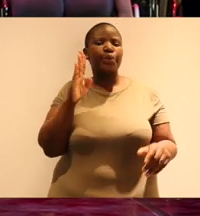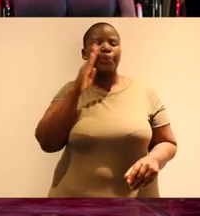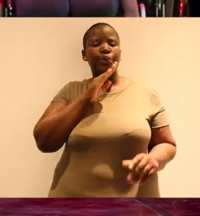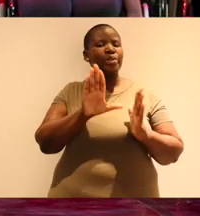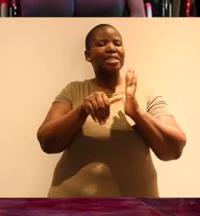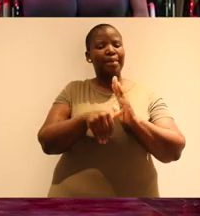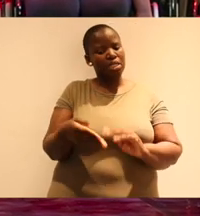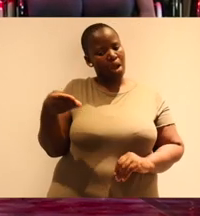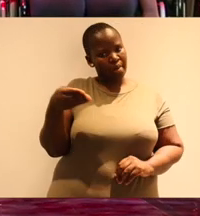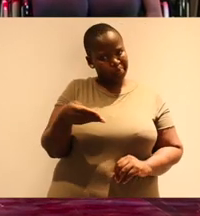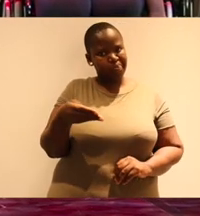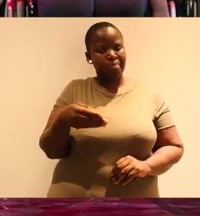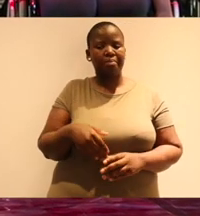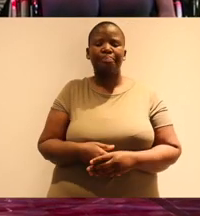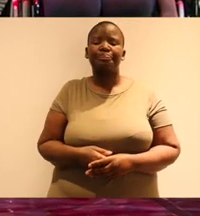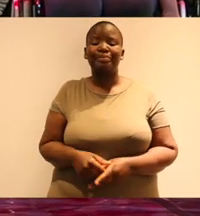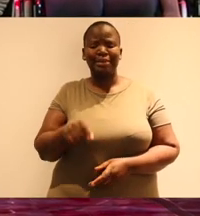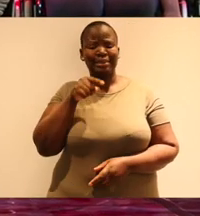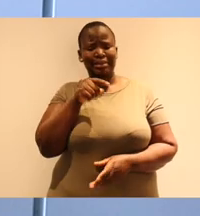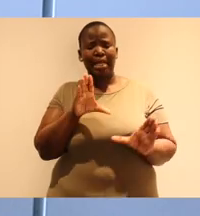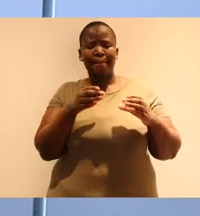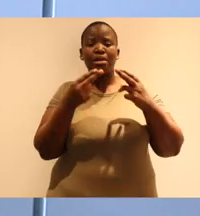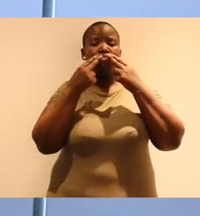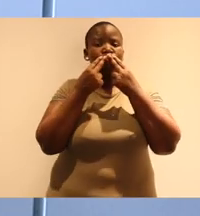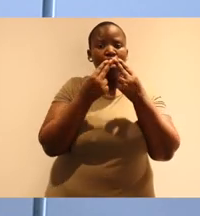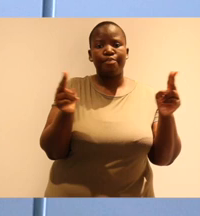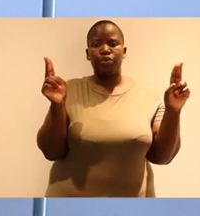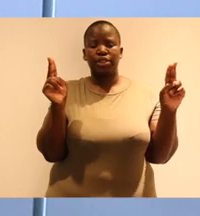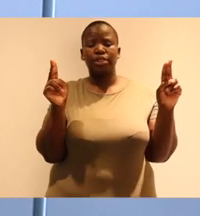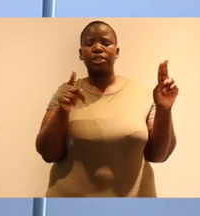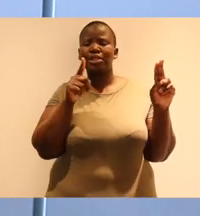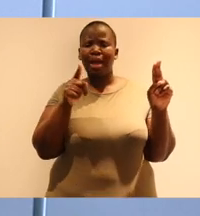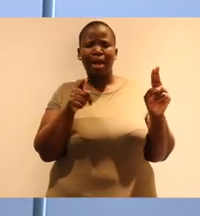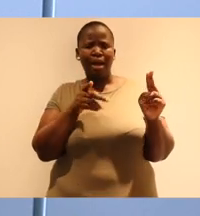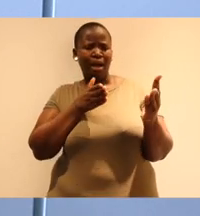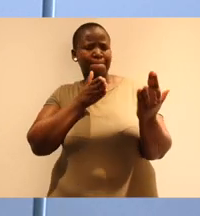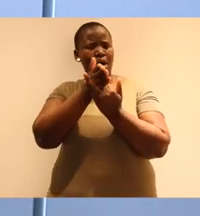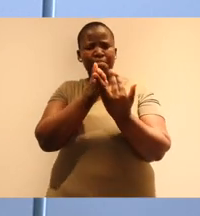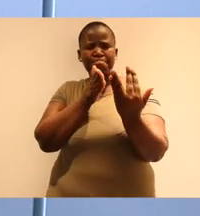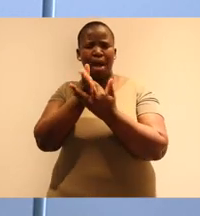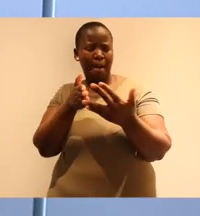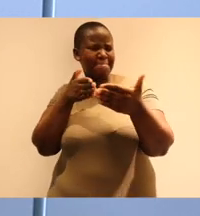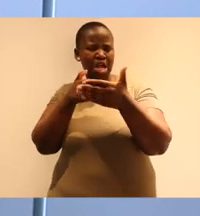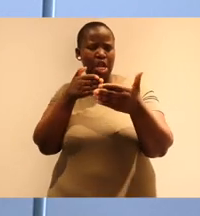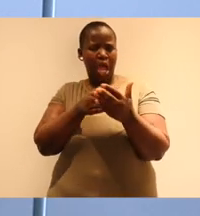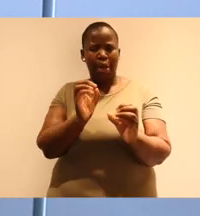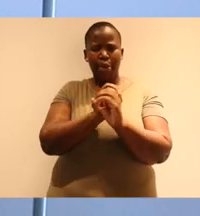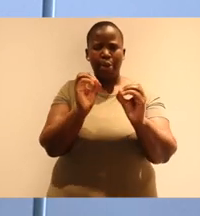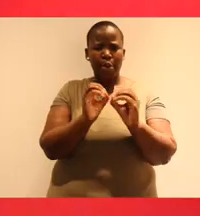disabilities. This company, Unmute, who breaks boundaries and borders all